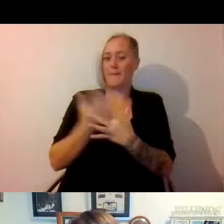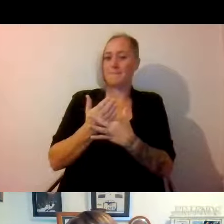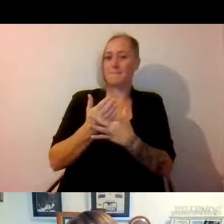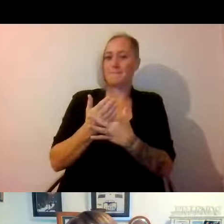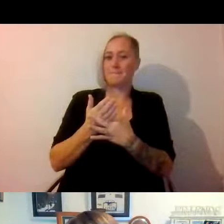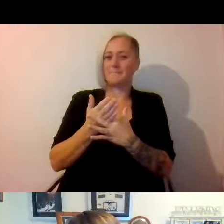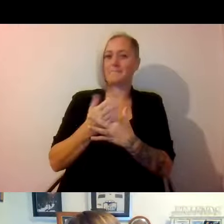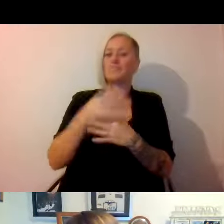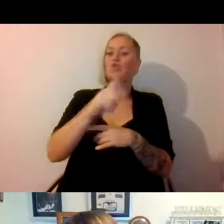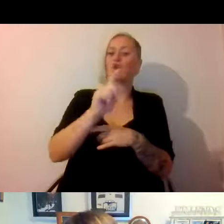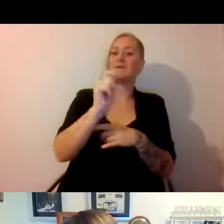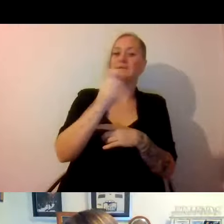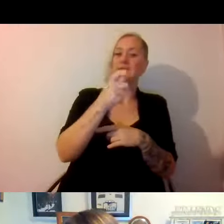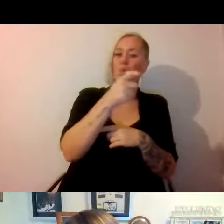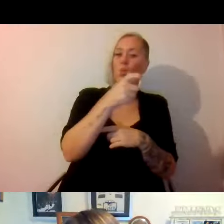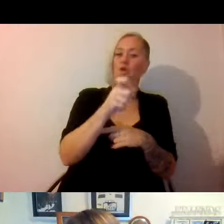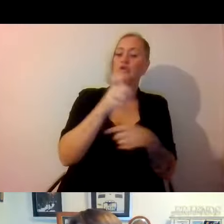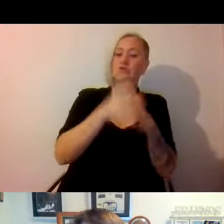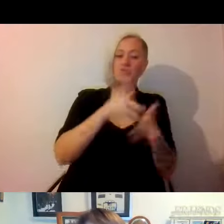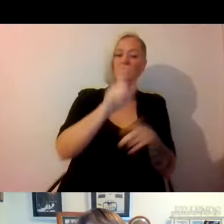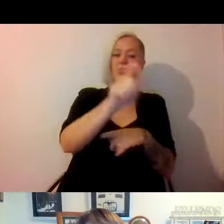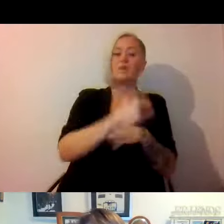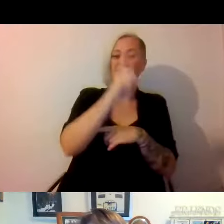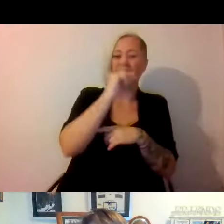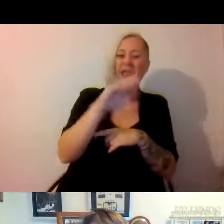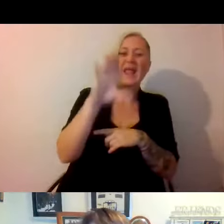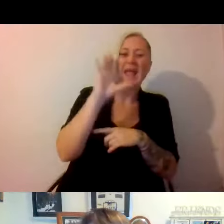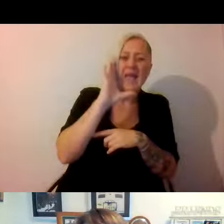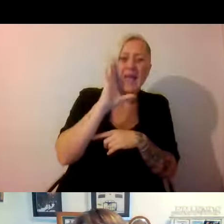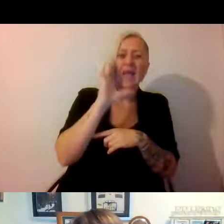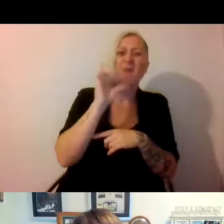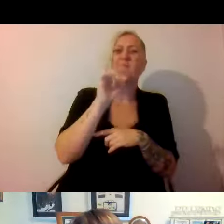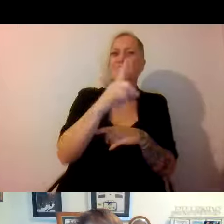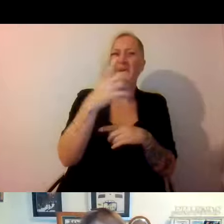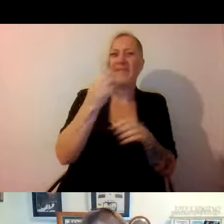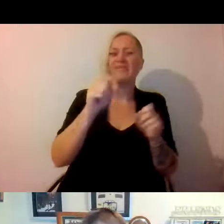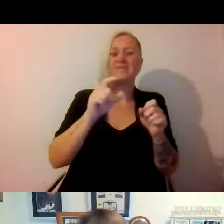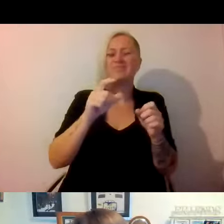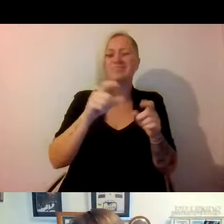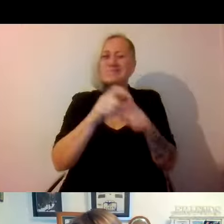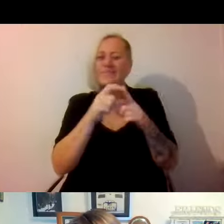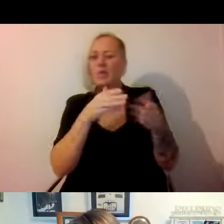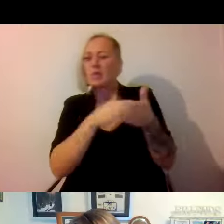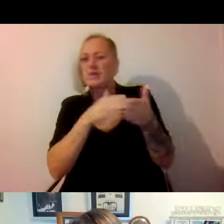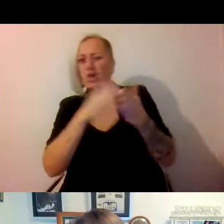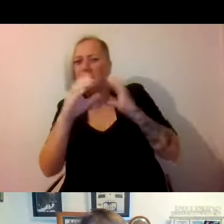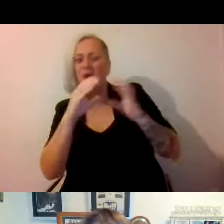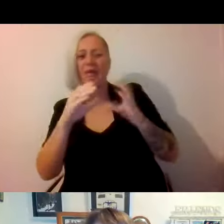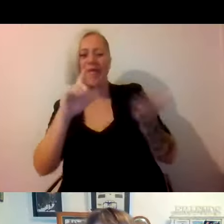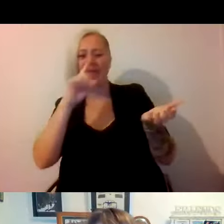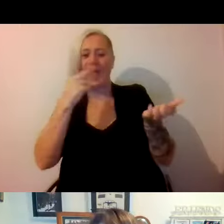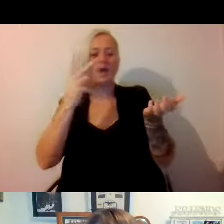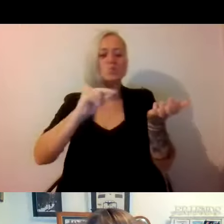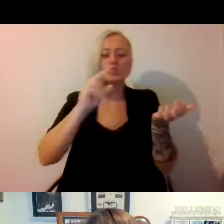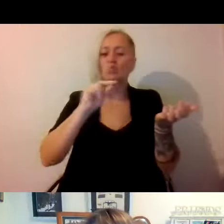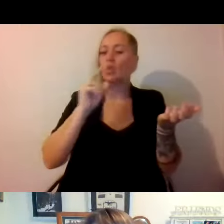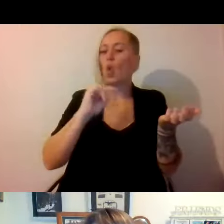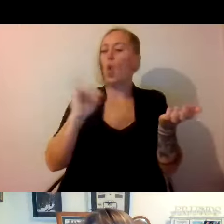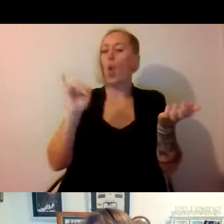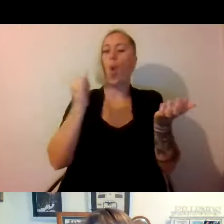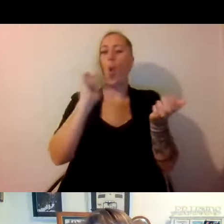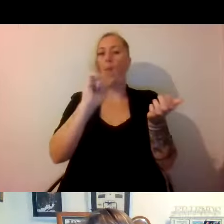with keyword sign, the person can hear, but they're having difficulty communicating. Either they can't talk at all, or their speech is